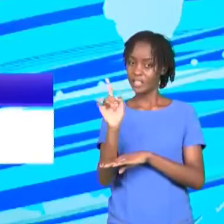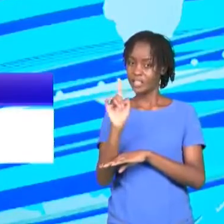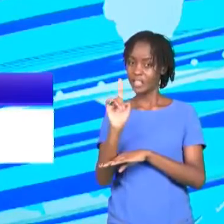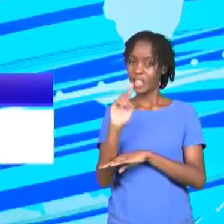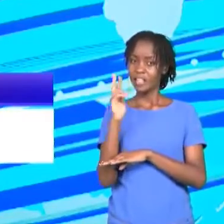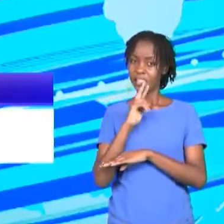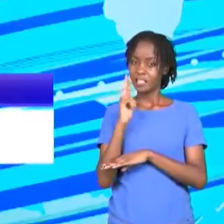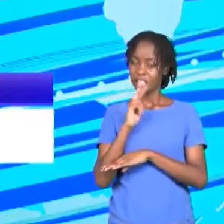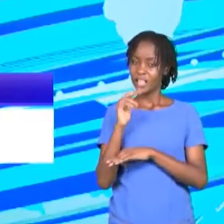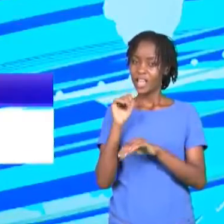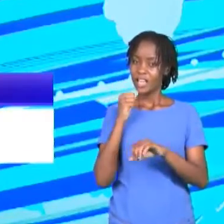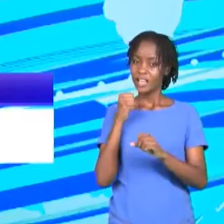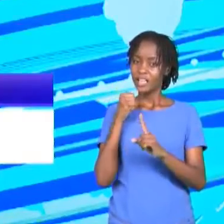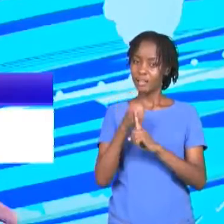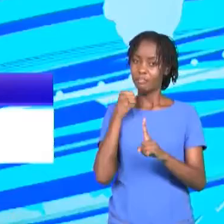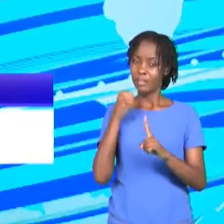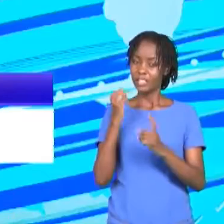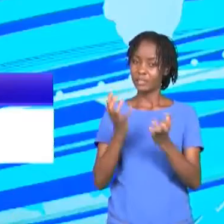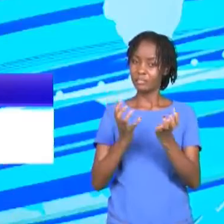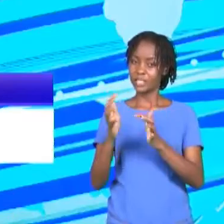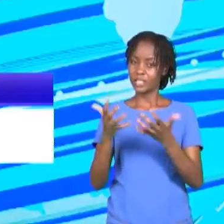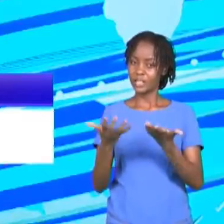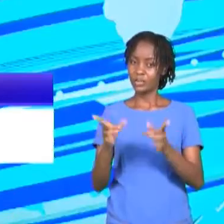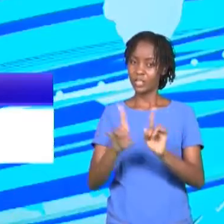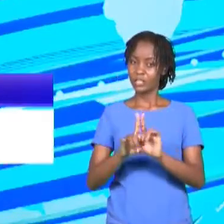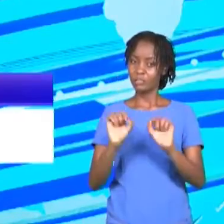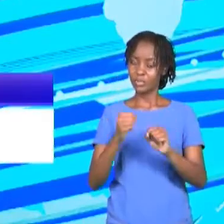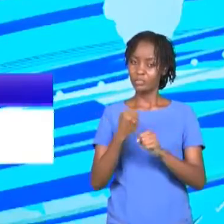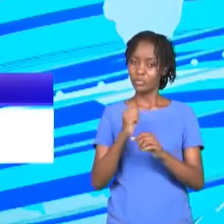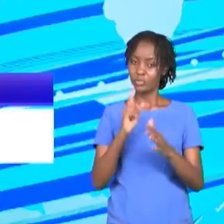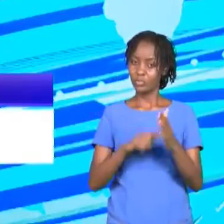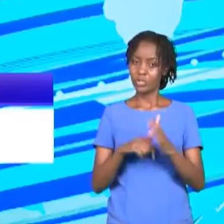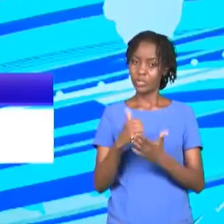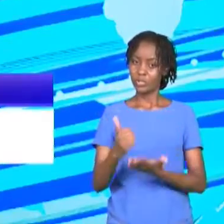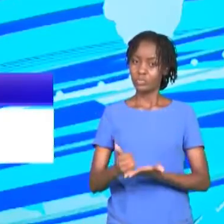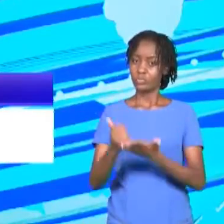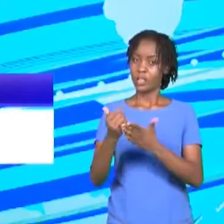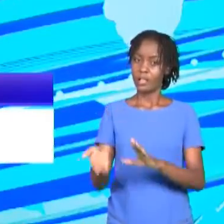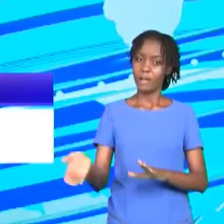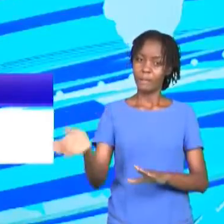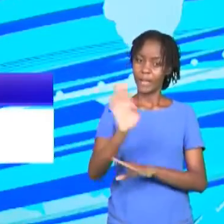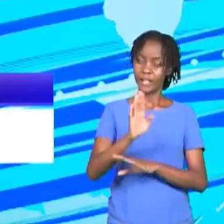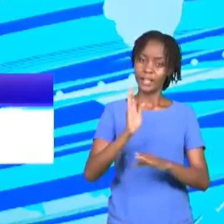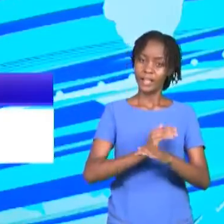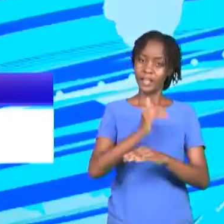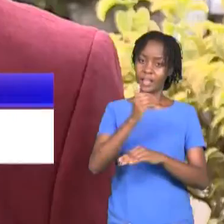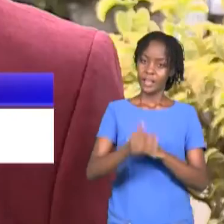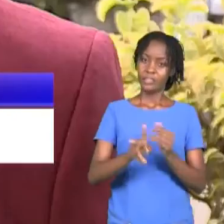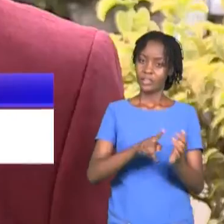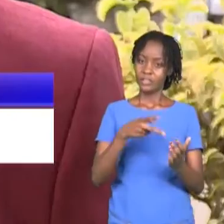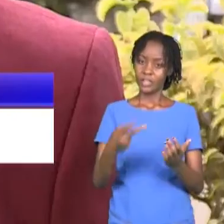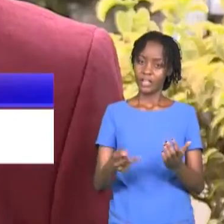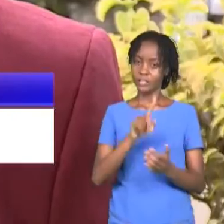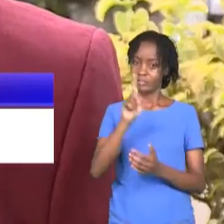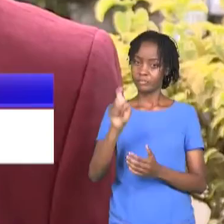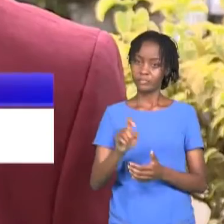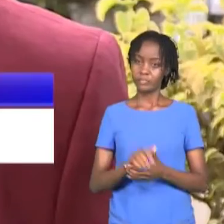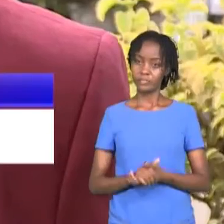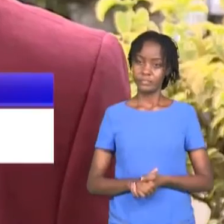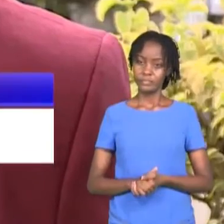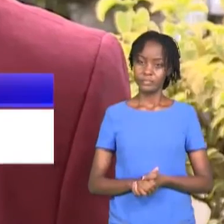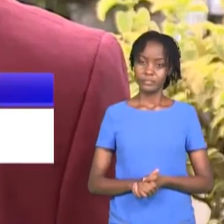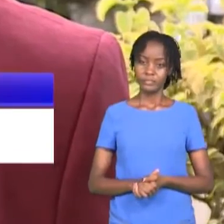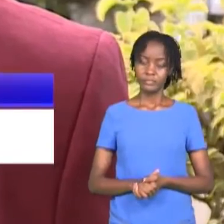impact businesses, and what can be done to ensure they bounce back after the battering? Disasters